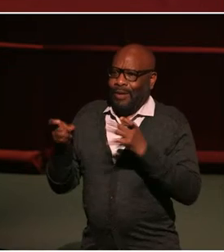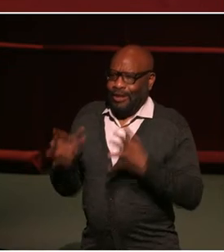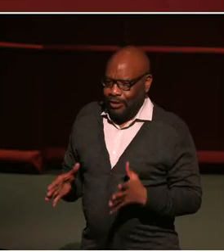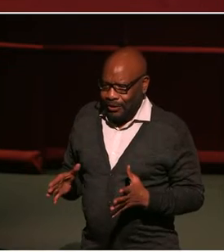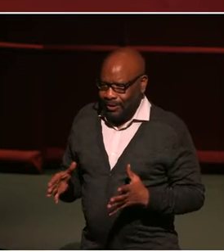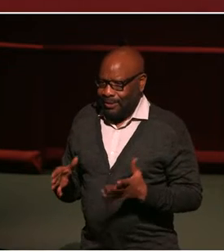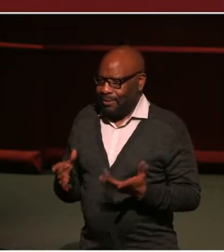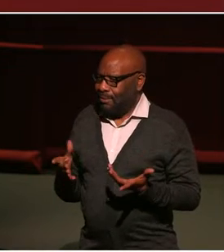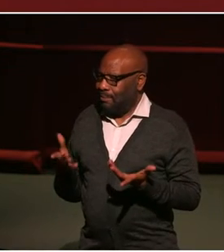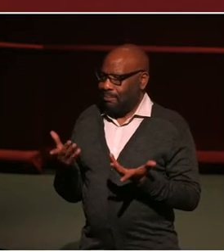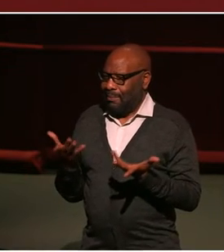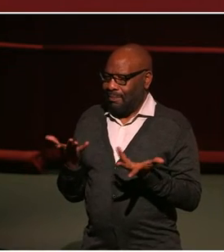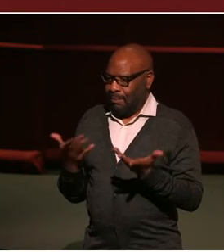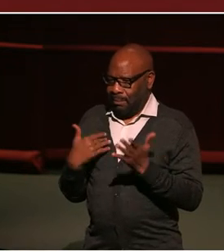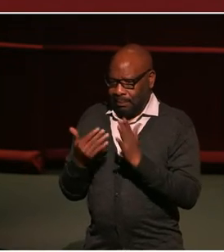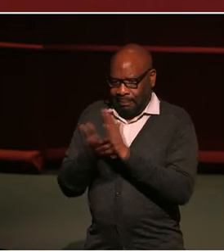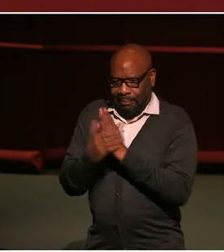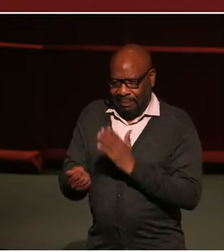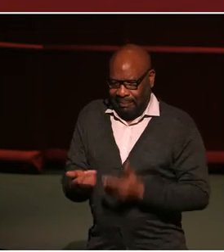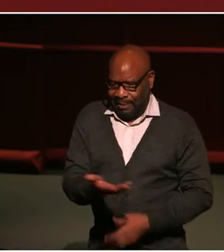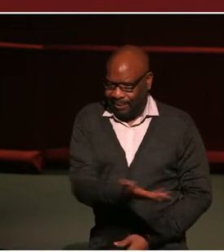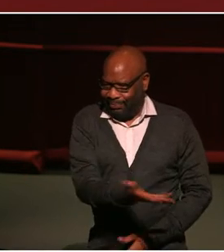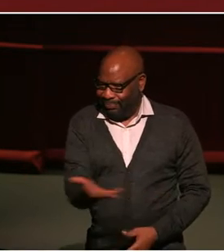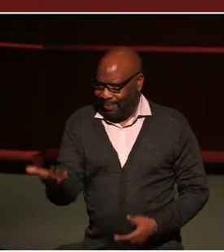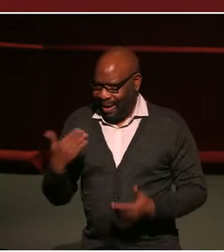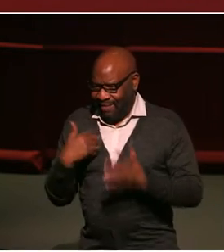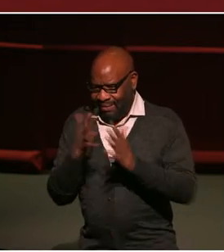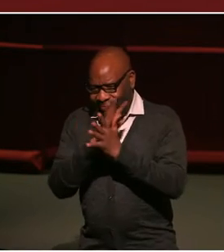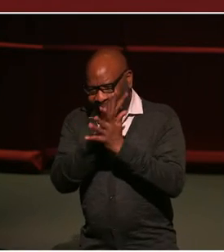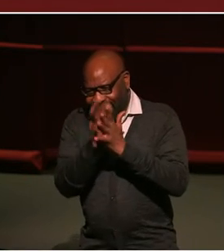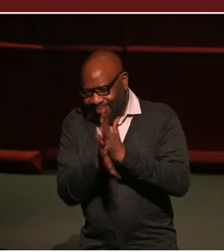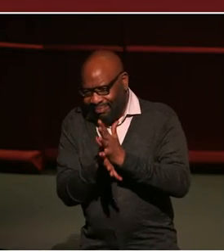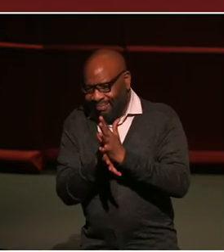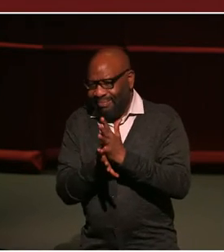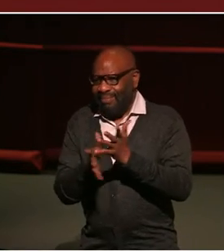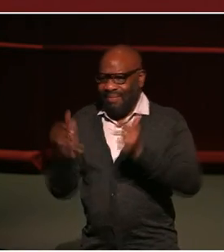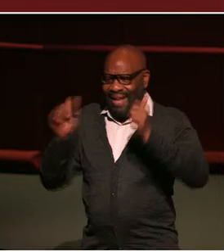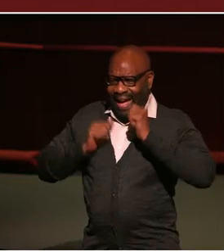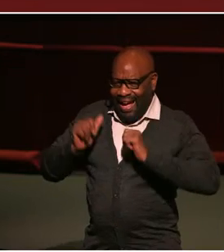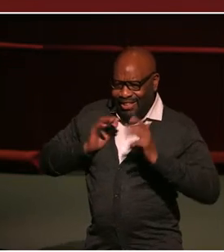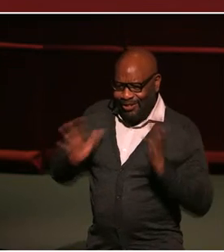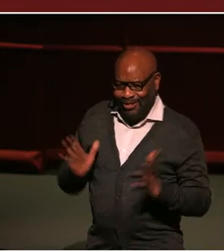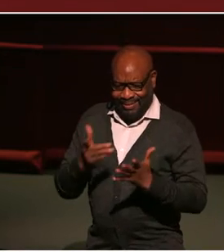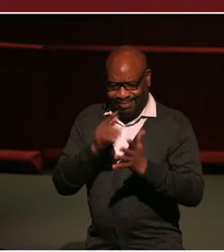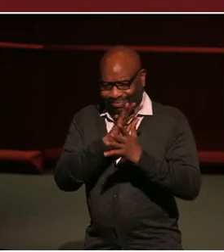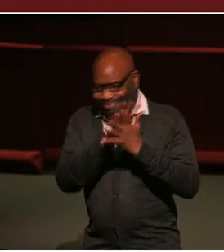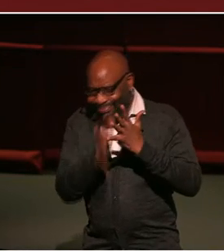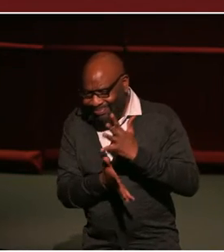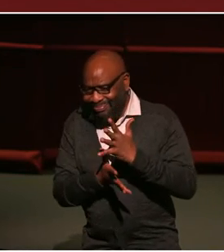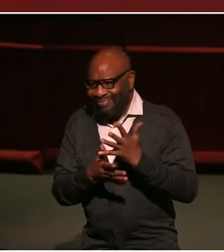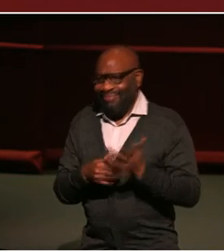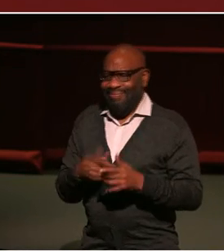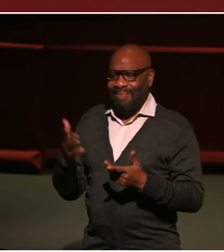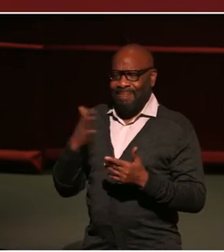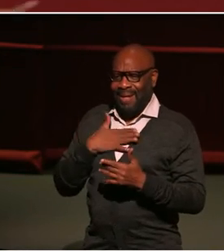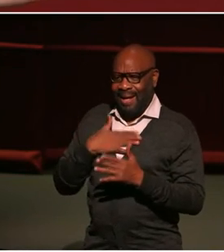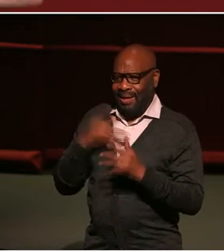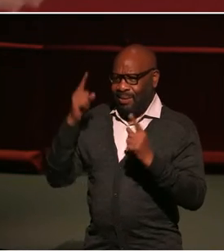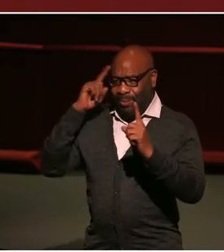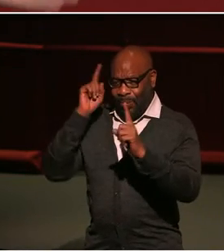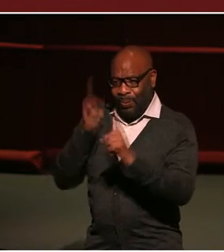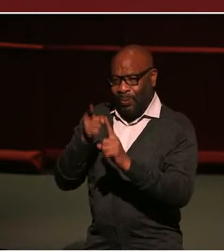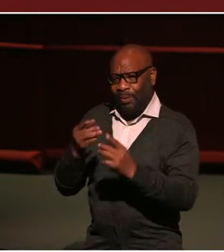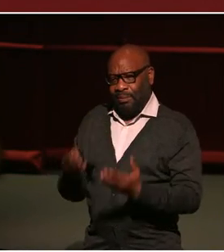The talent is here in town. And it's always been, I guess, my great pleasure and goal to really kind of provide a